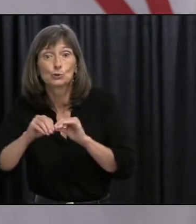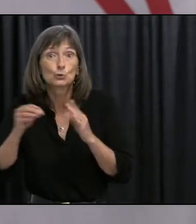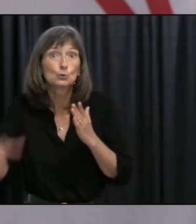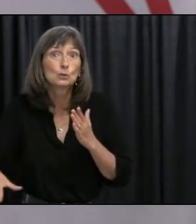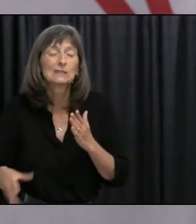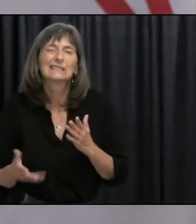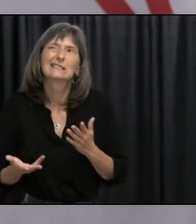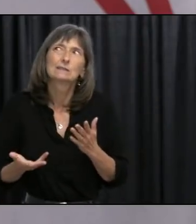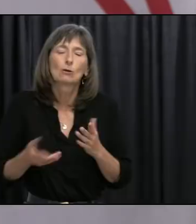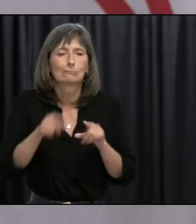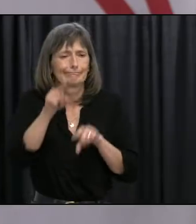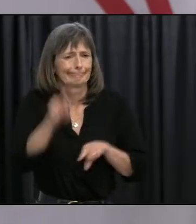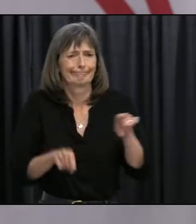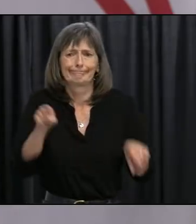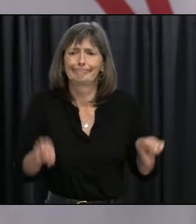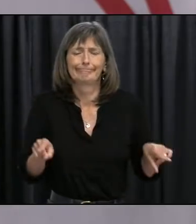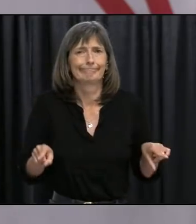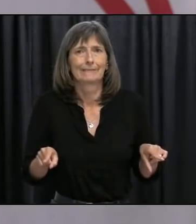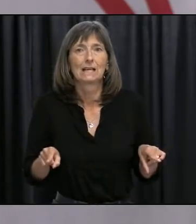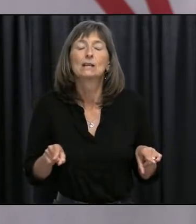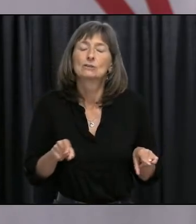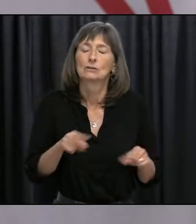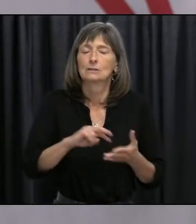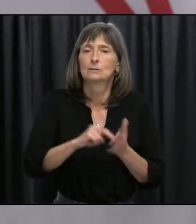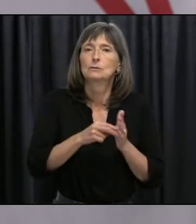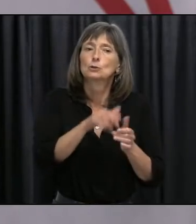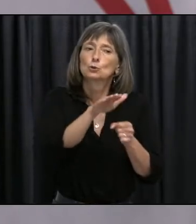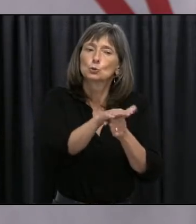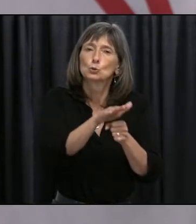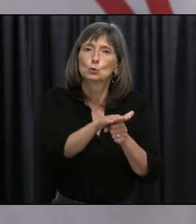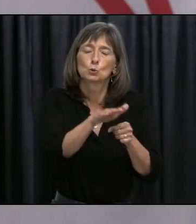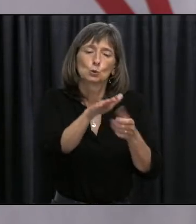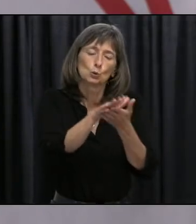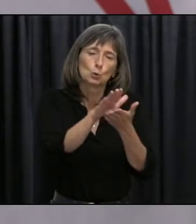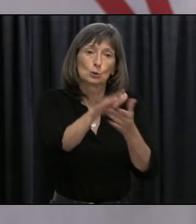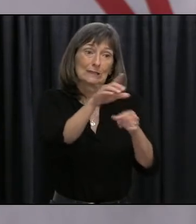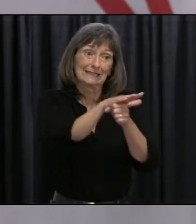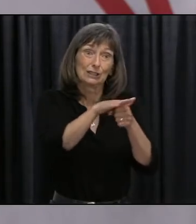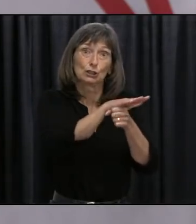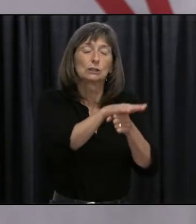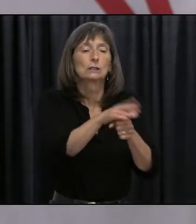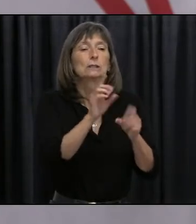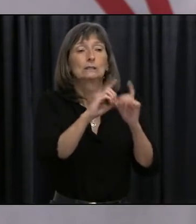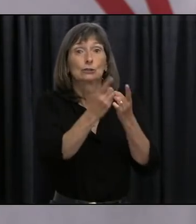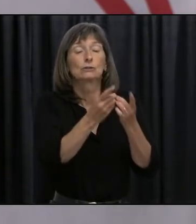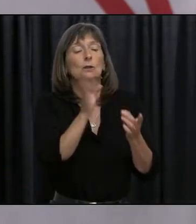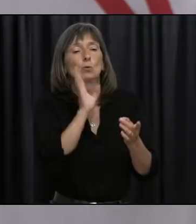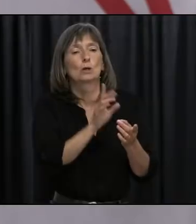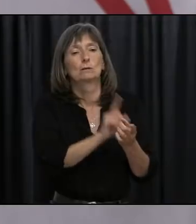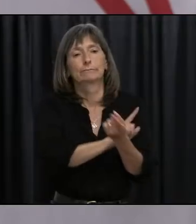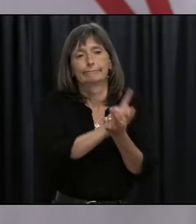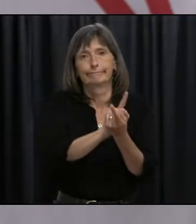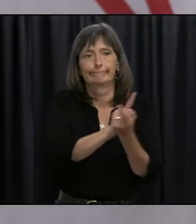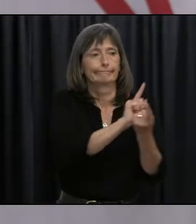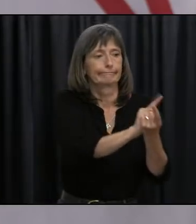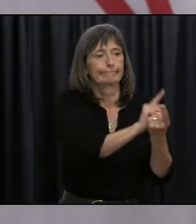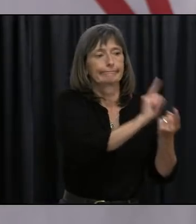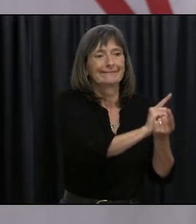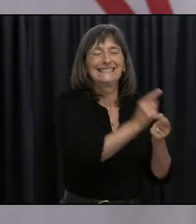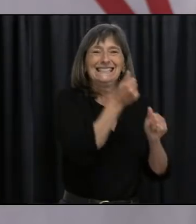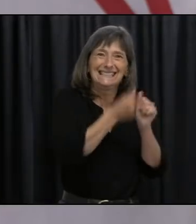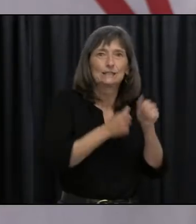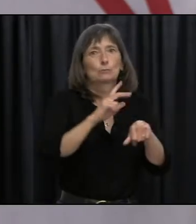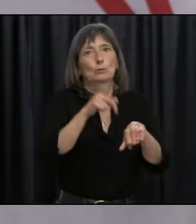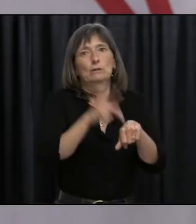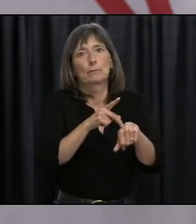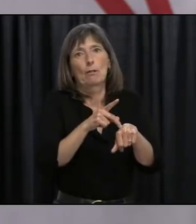that school is located. So the school district will work very closely with those individual schools, with people like the principals